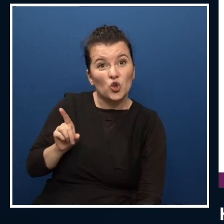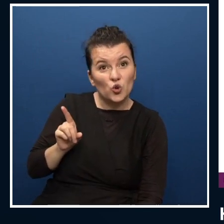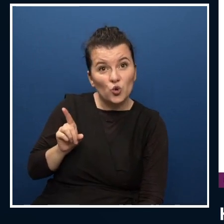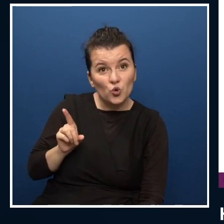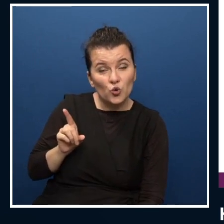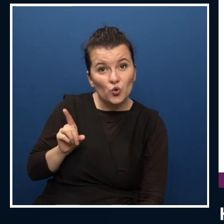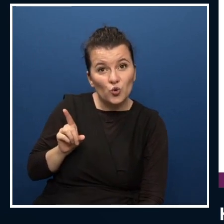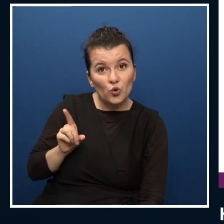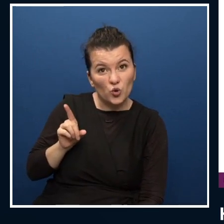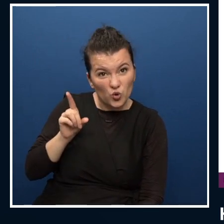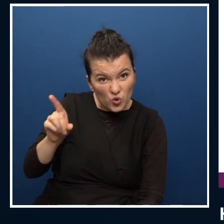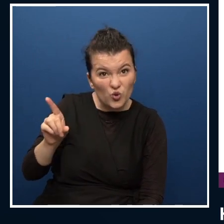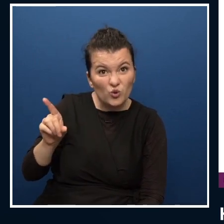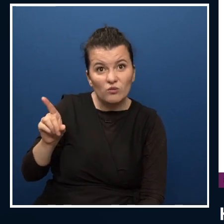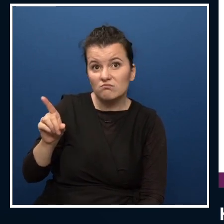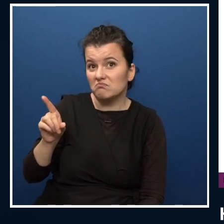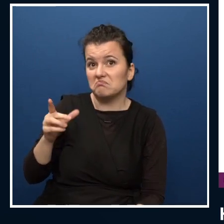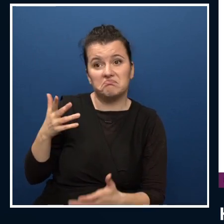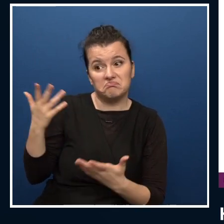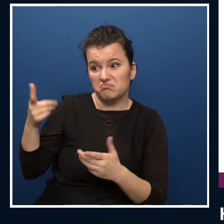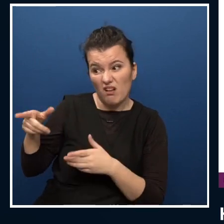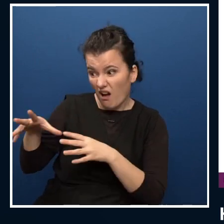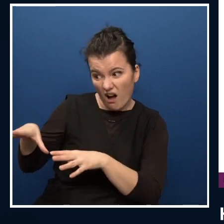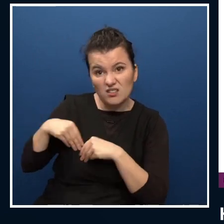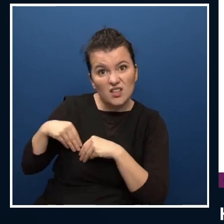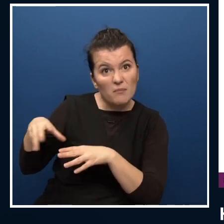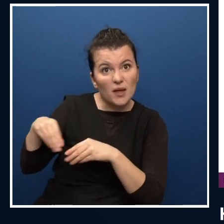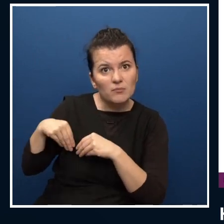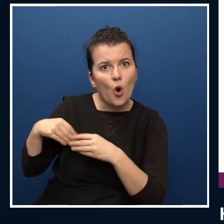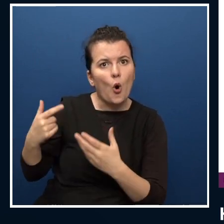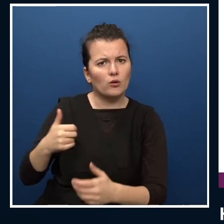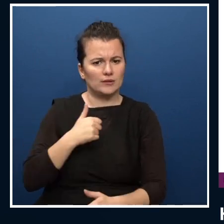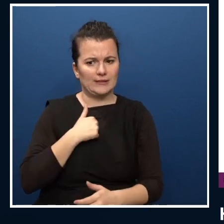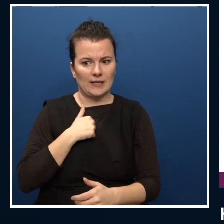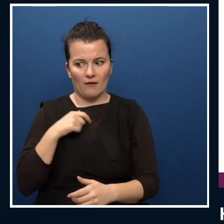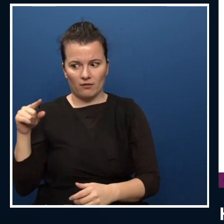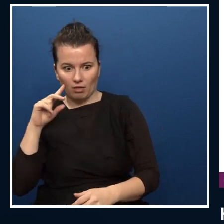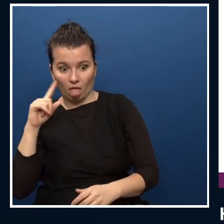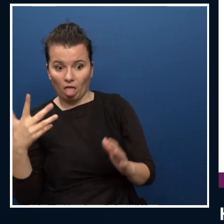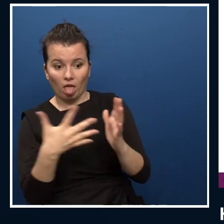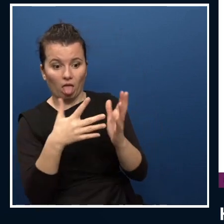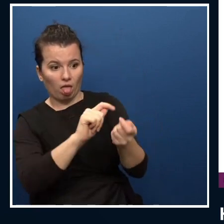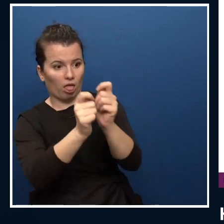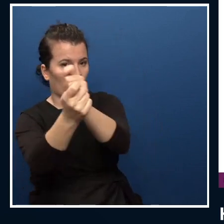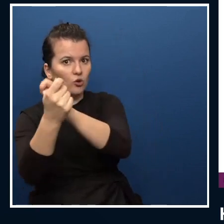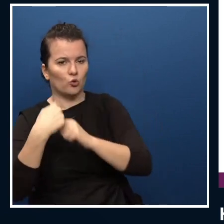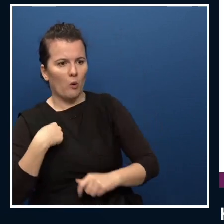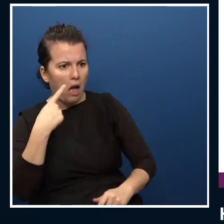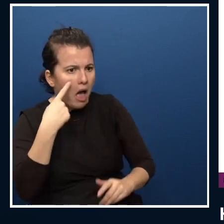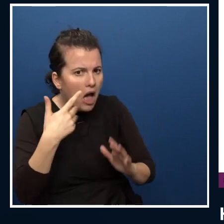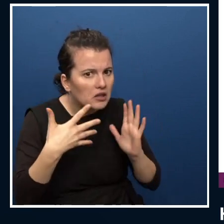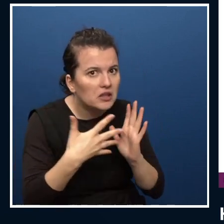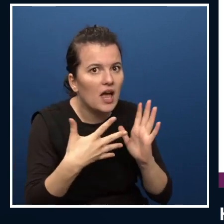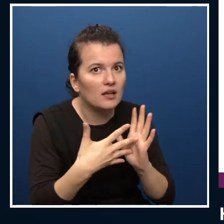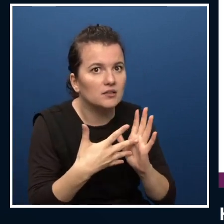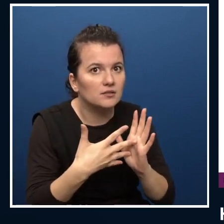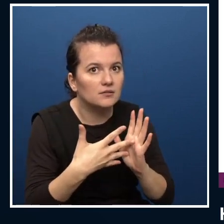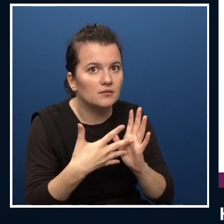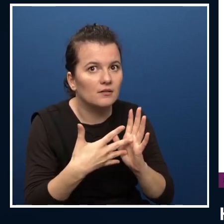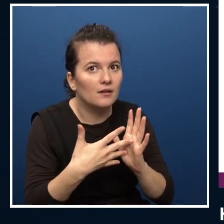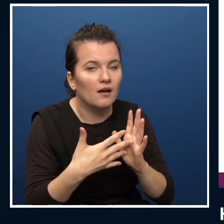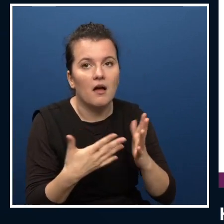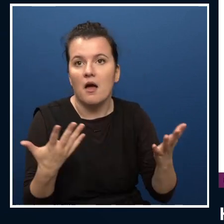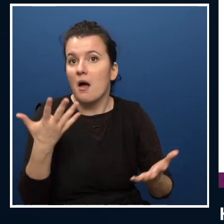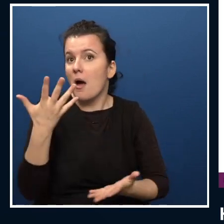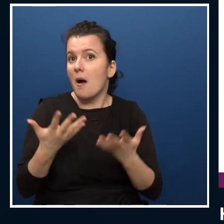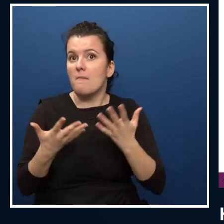accepting these pull requests at some point, or are you manually testing stuff in between? Because couldn't anything change in one of these packages that it's automatically